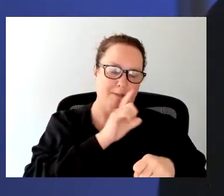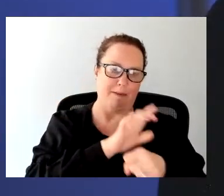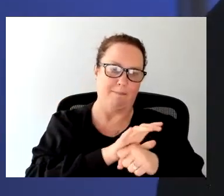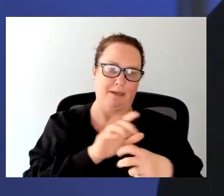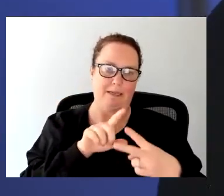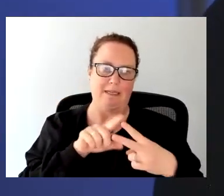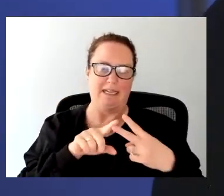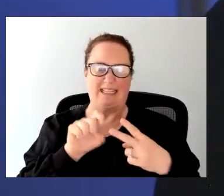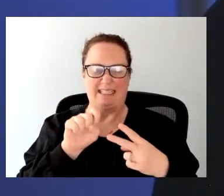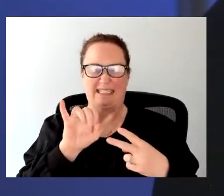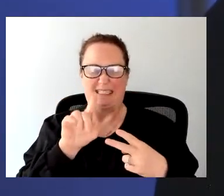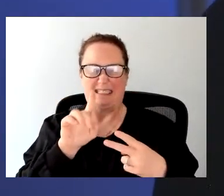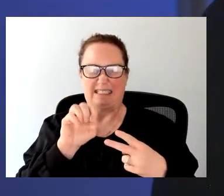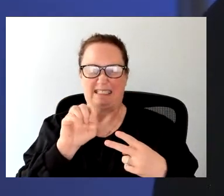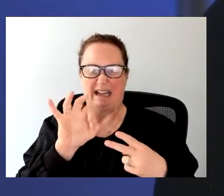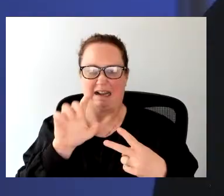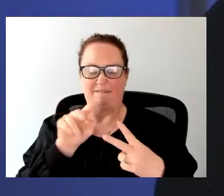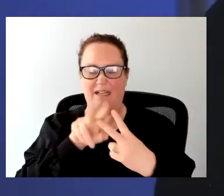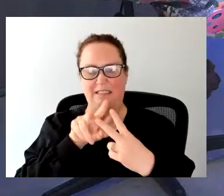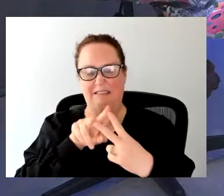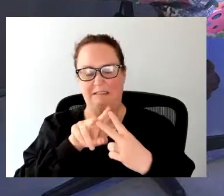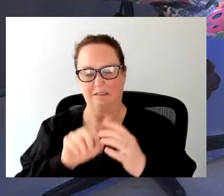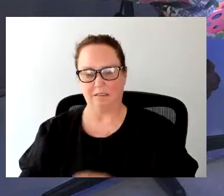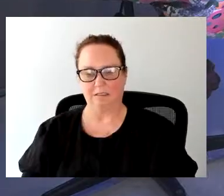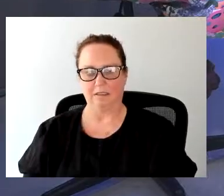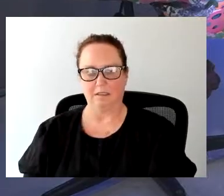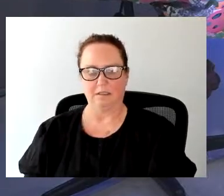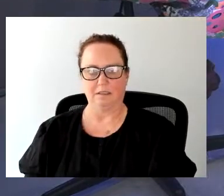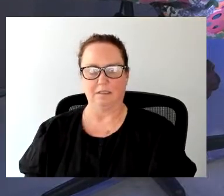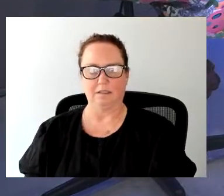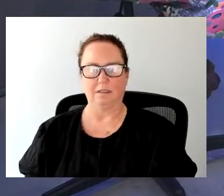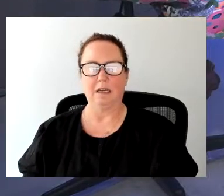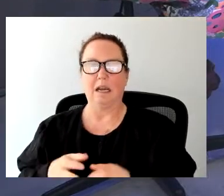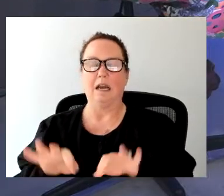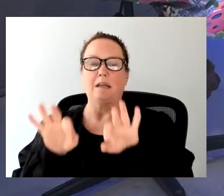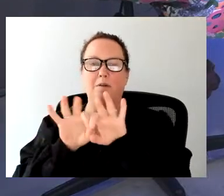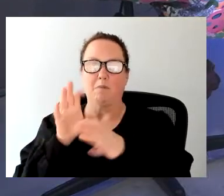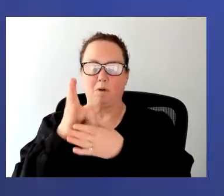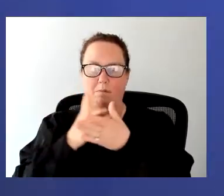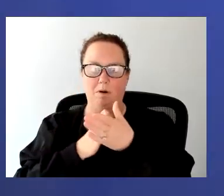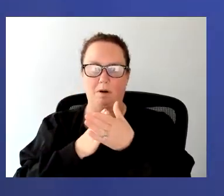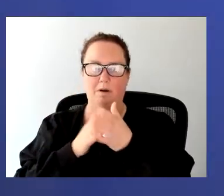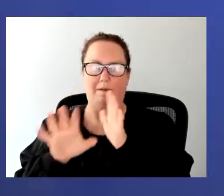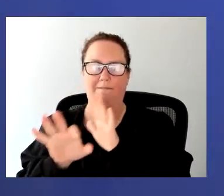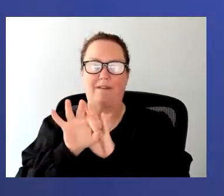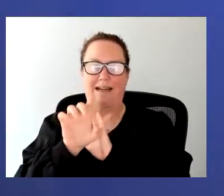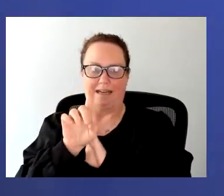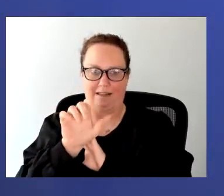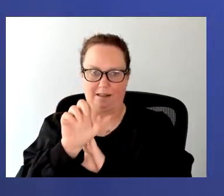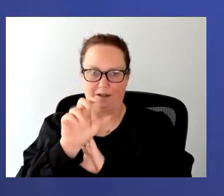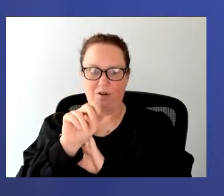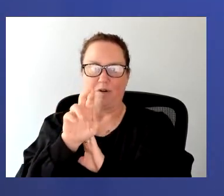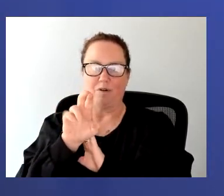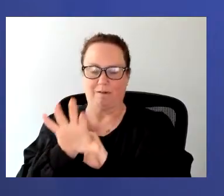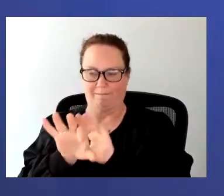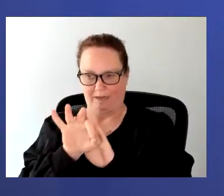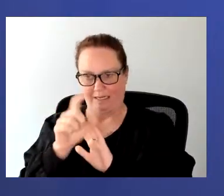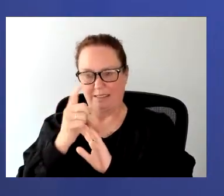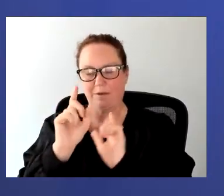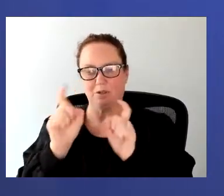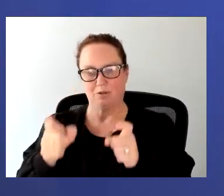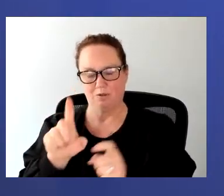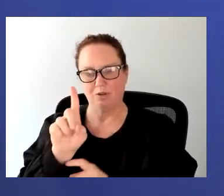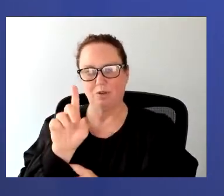side effect differences. I think another important point is finding the donor. That's right, yes. Right.